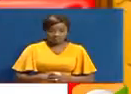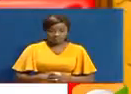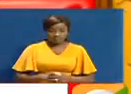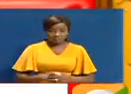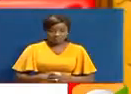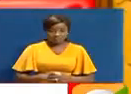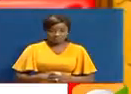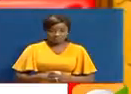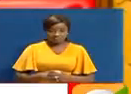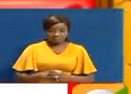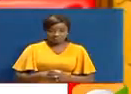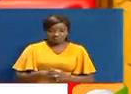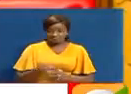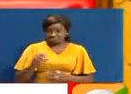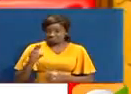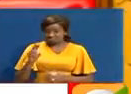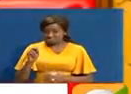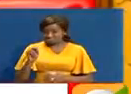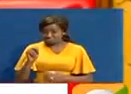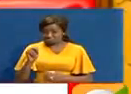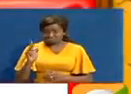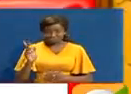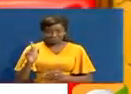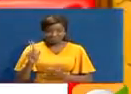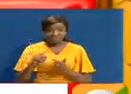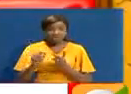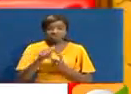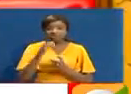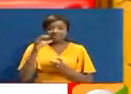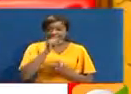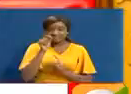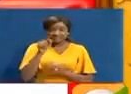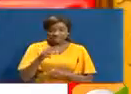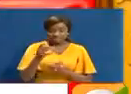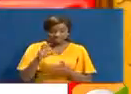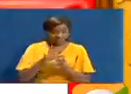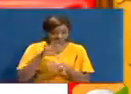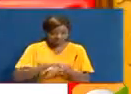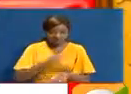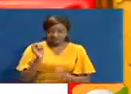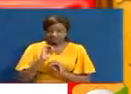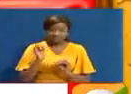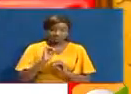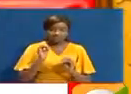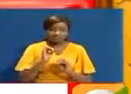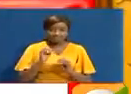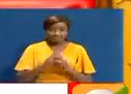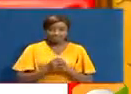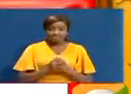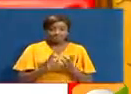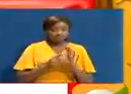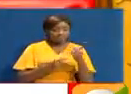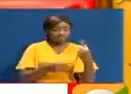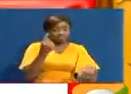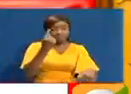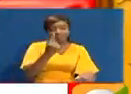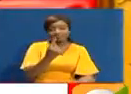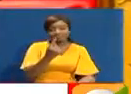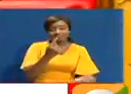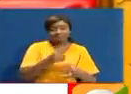No, we didn't get a vote for any abstention, neither did we get a vote for no. So the ayes have